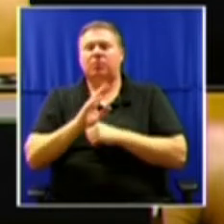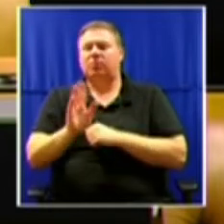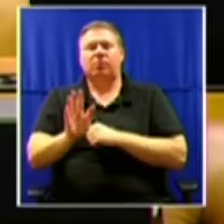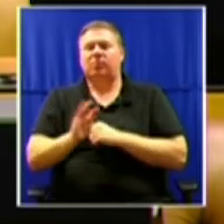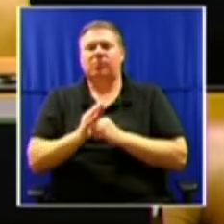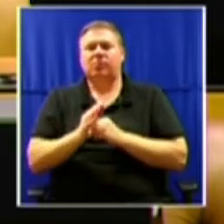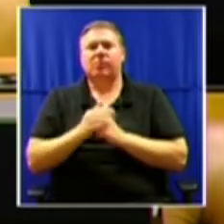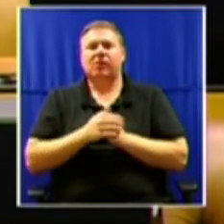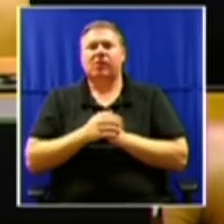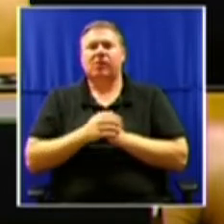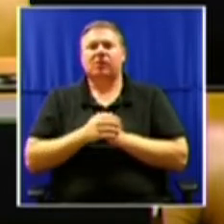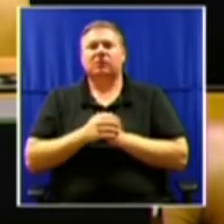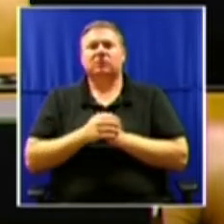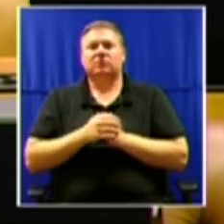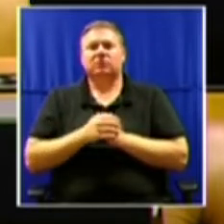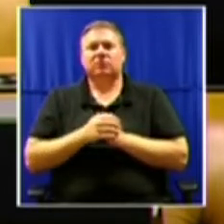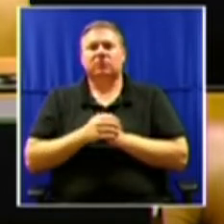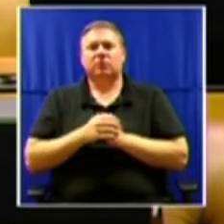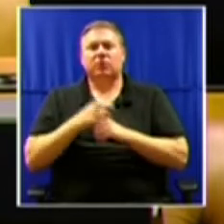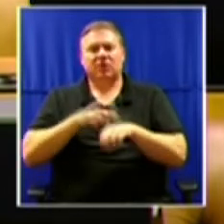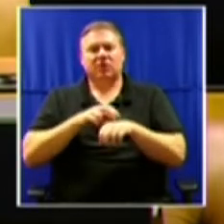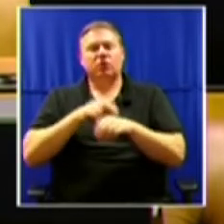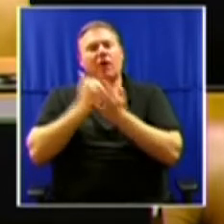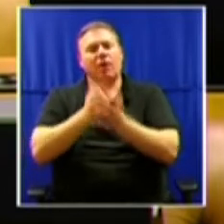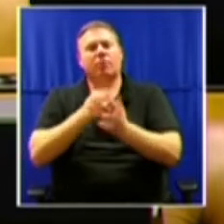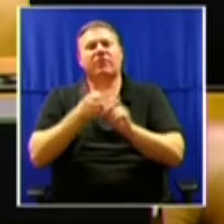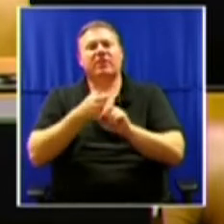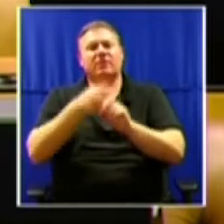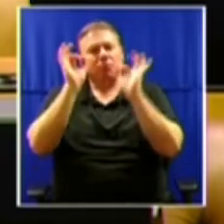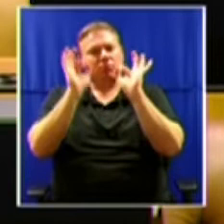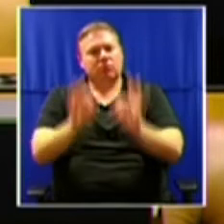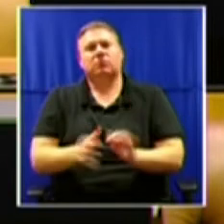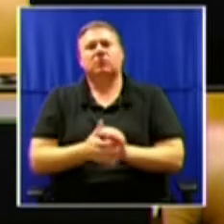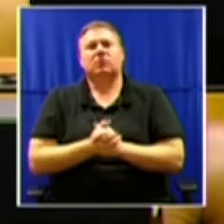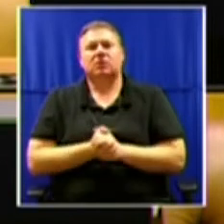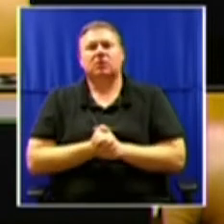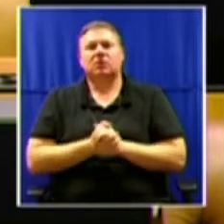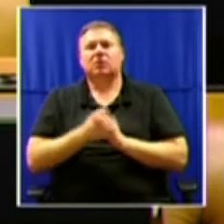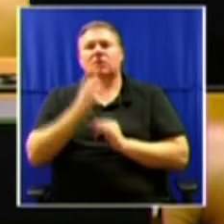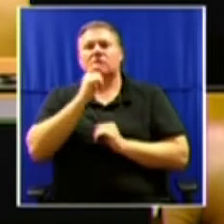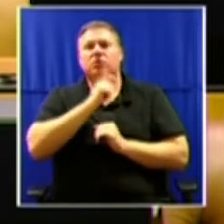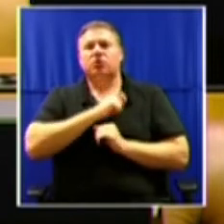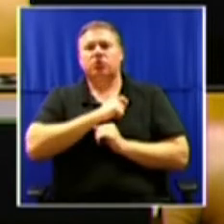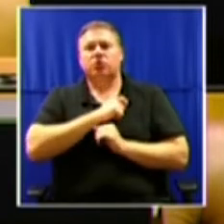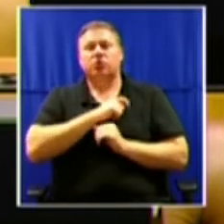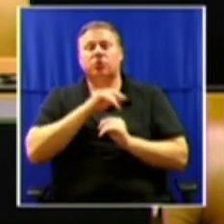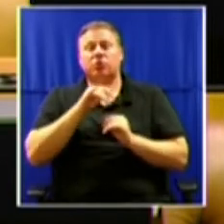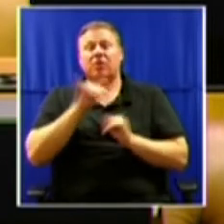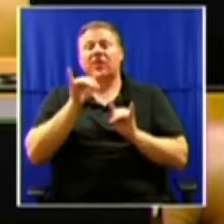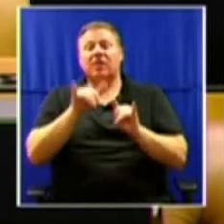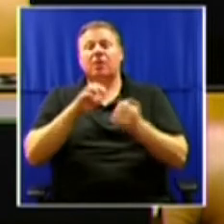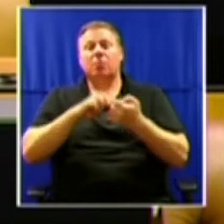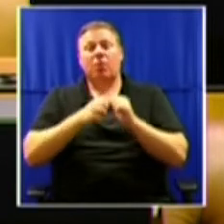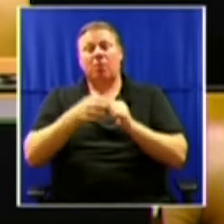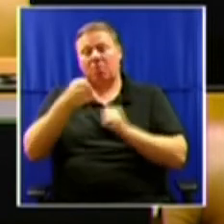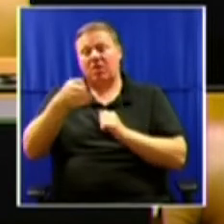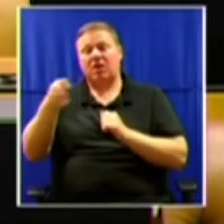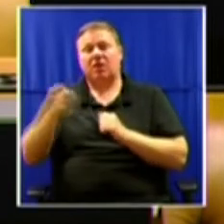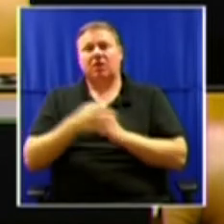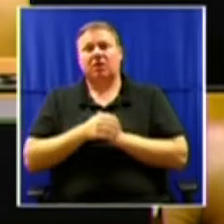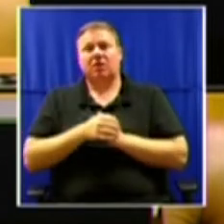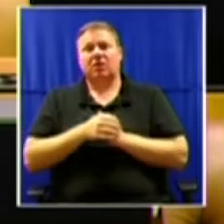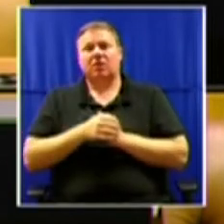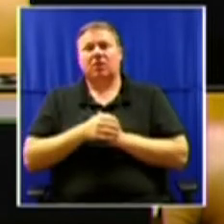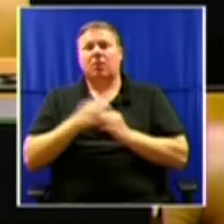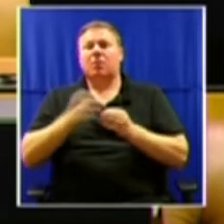own victims. It is true that we have that problem far beyond the Umlazi